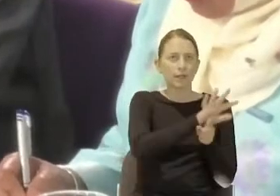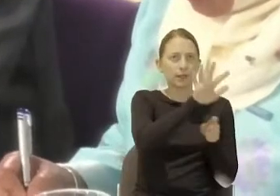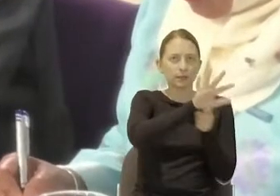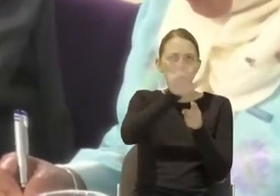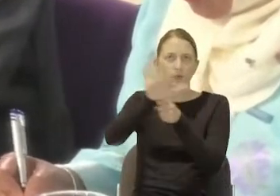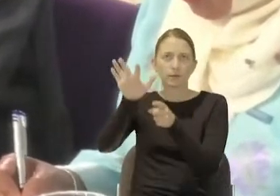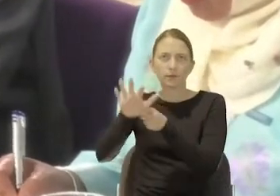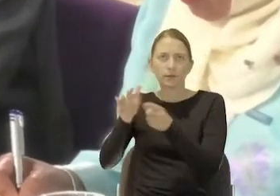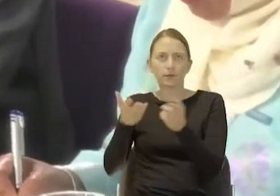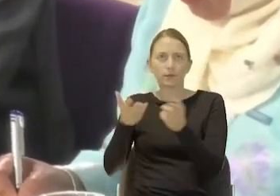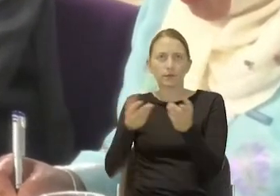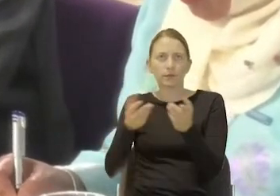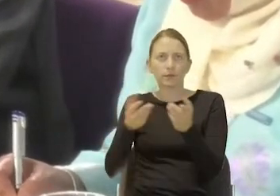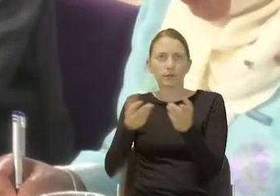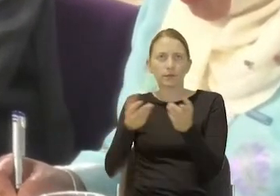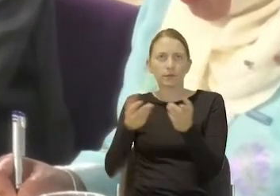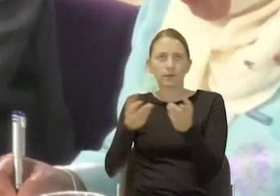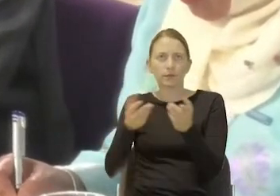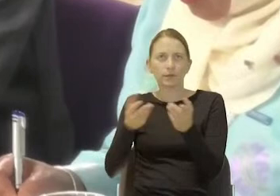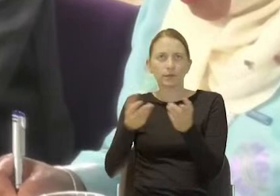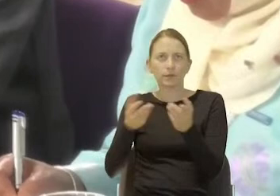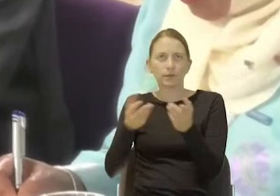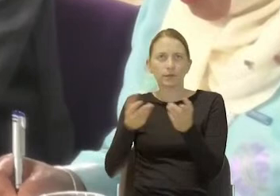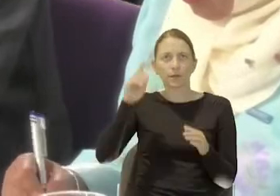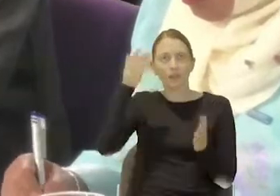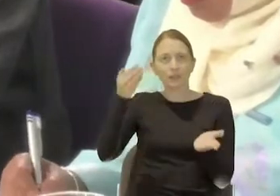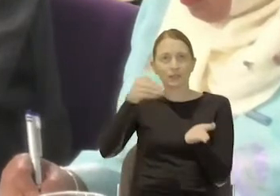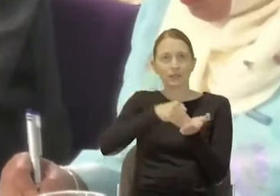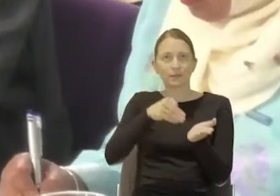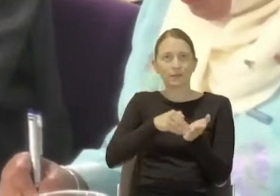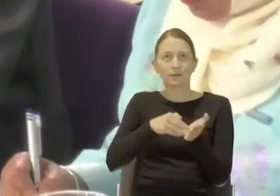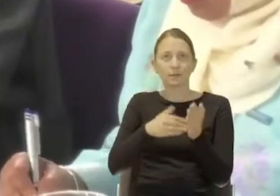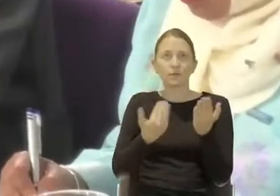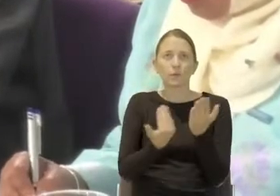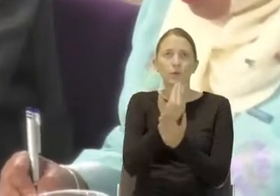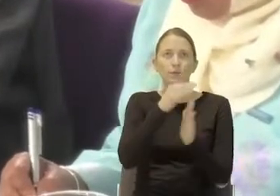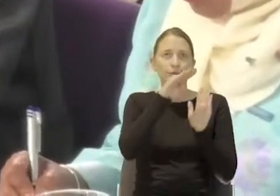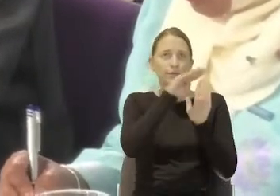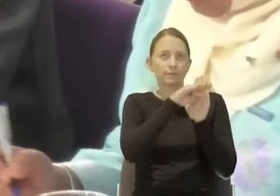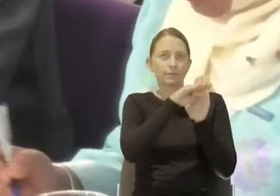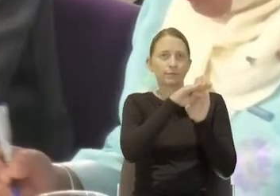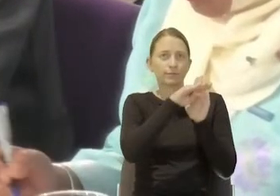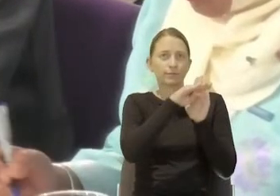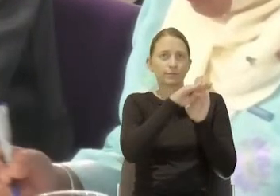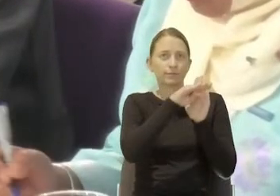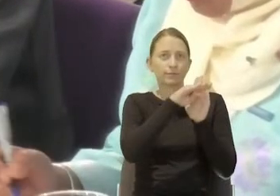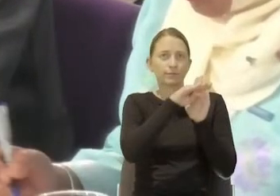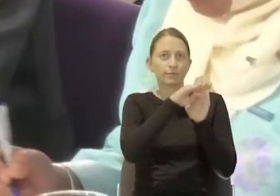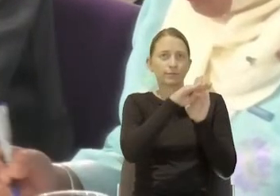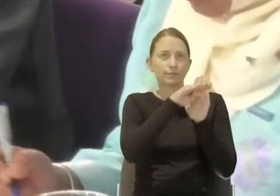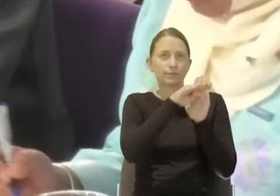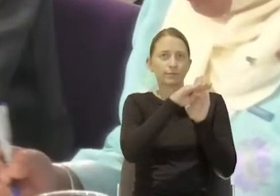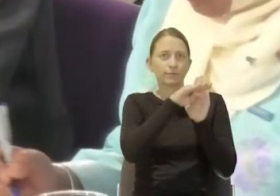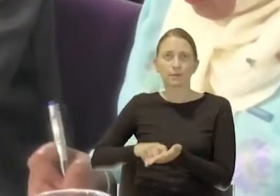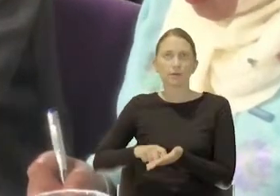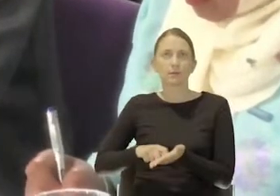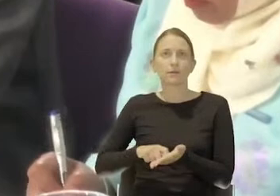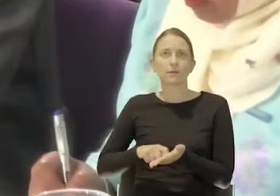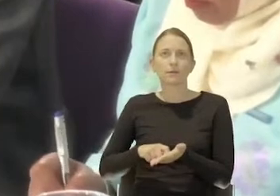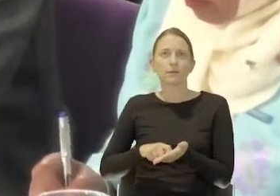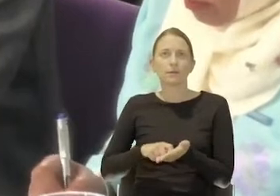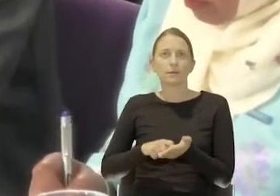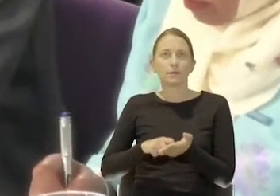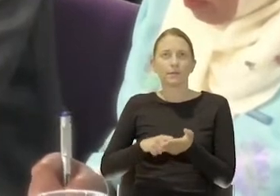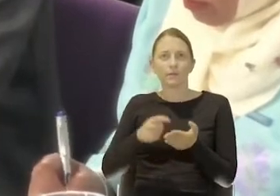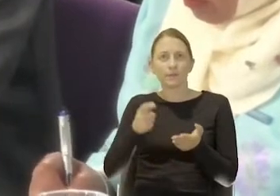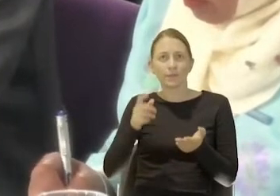implementation of the new urban agenda. The Secretary General's quadrennial report drew upon 25 national